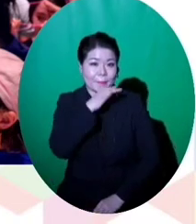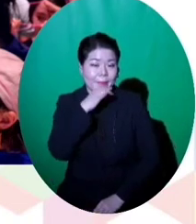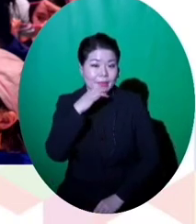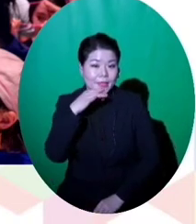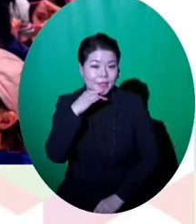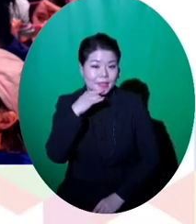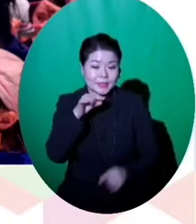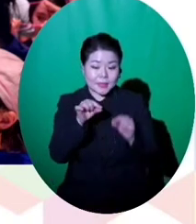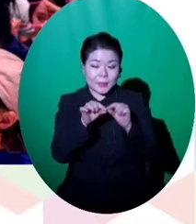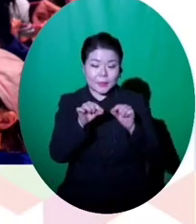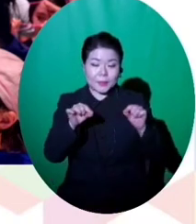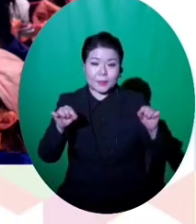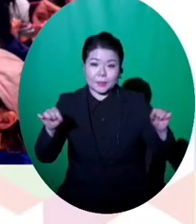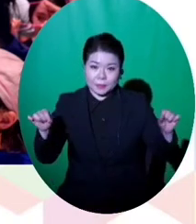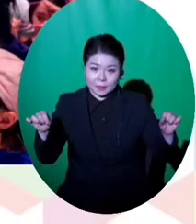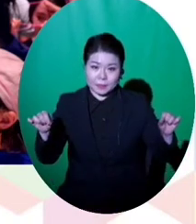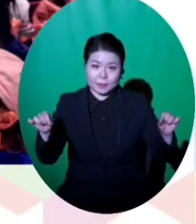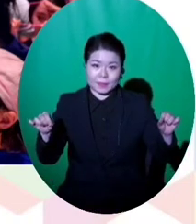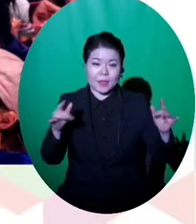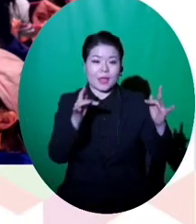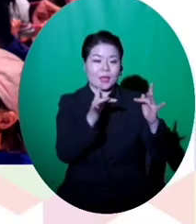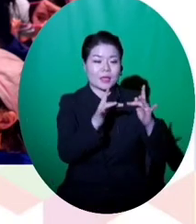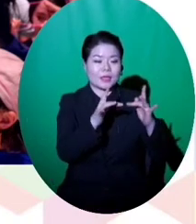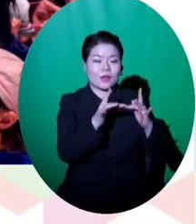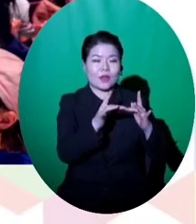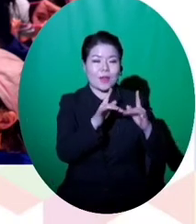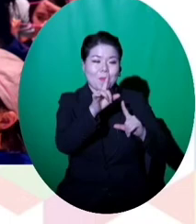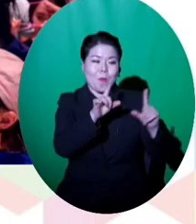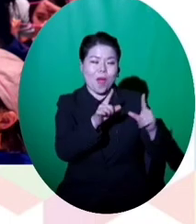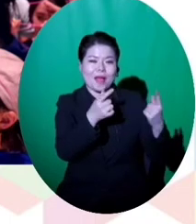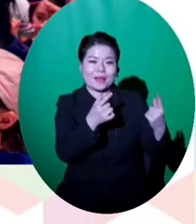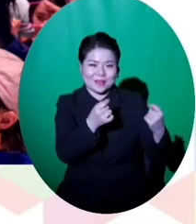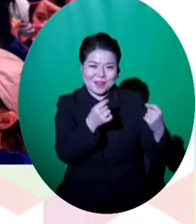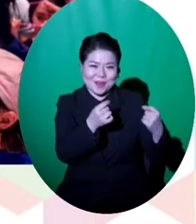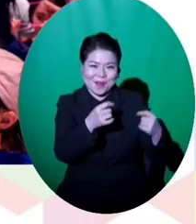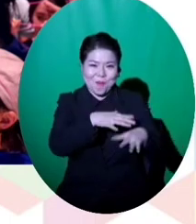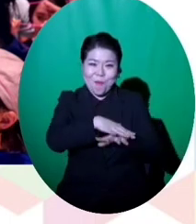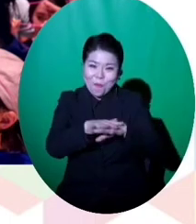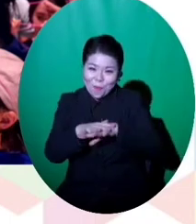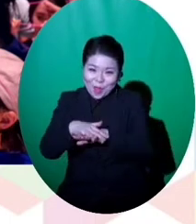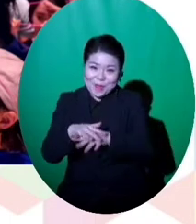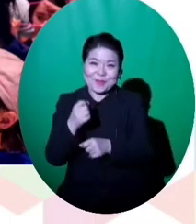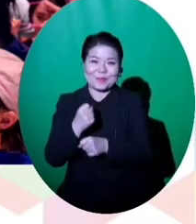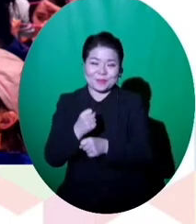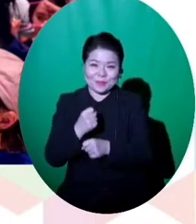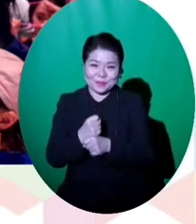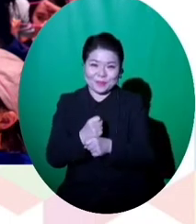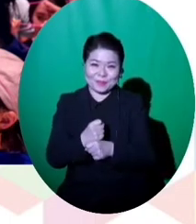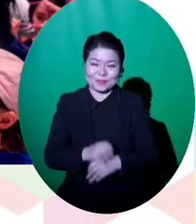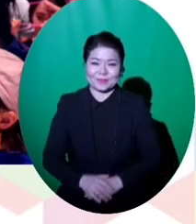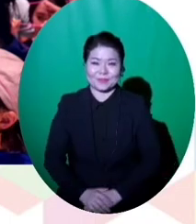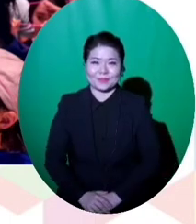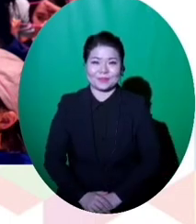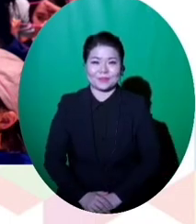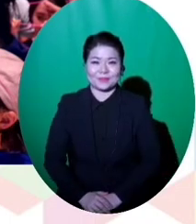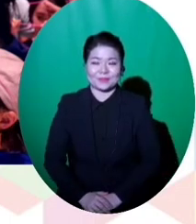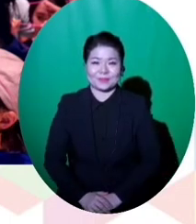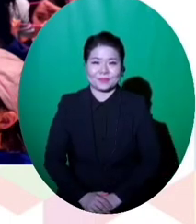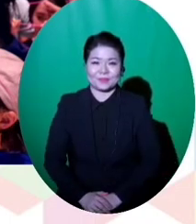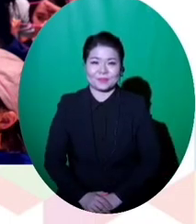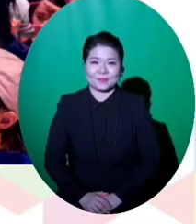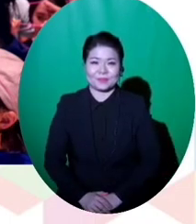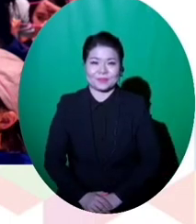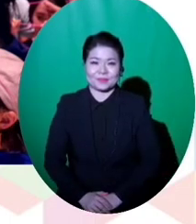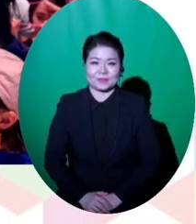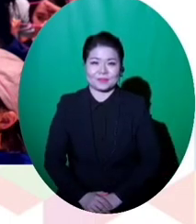inclusive. So a blind audience was able to join, a deaf audience was able to join. So it was a collective